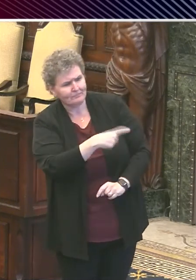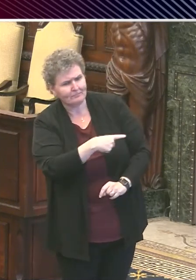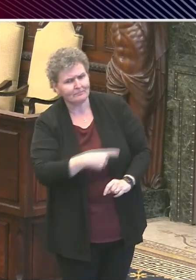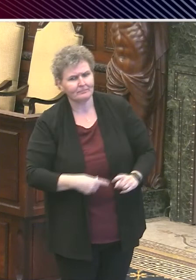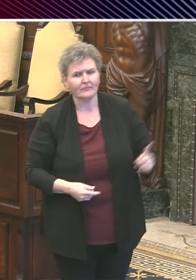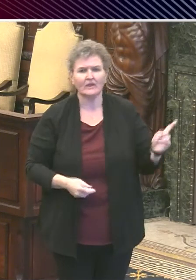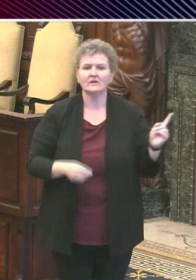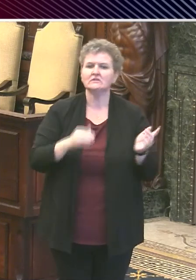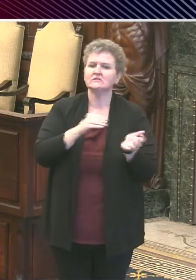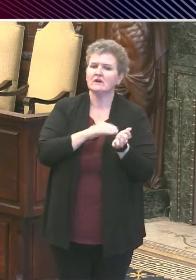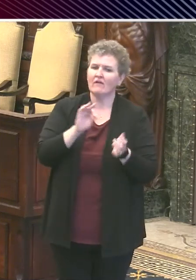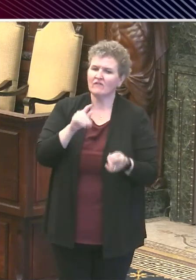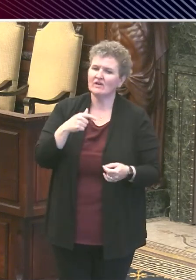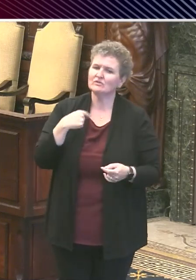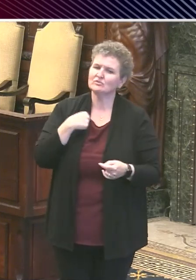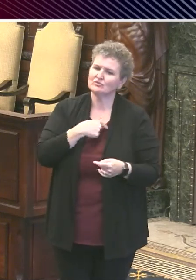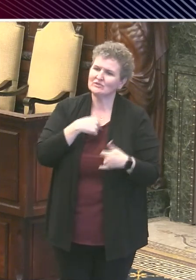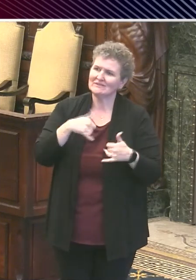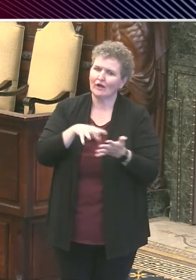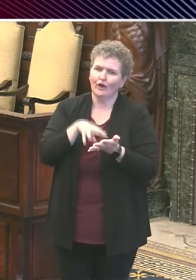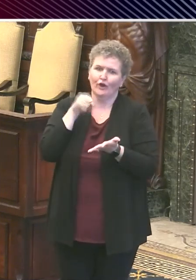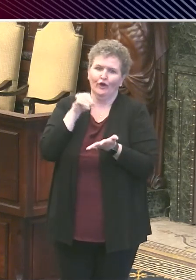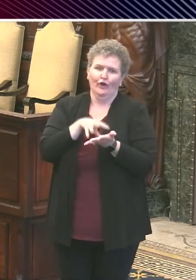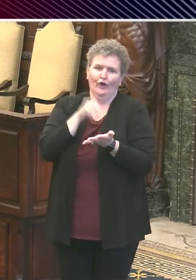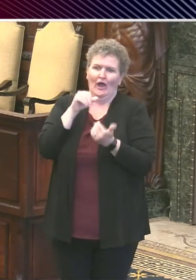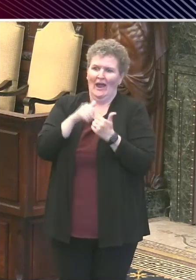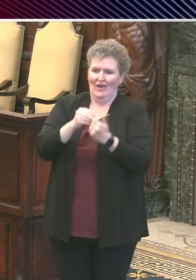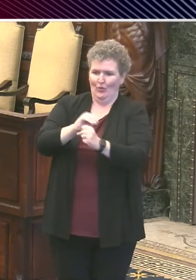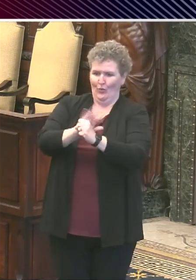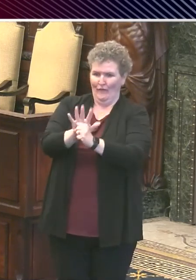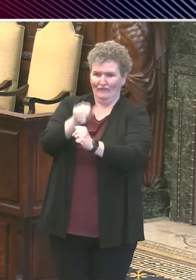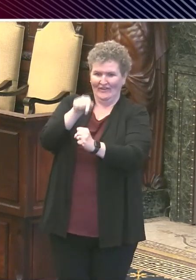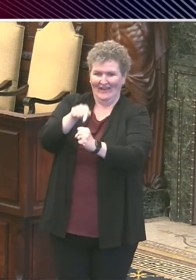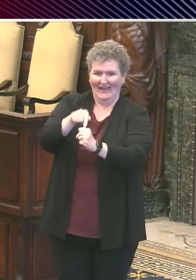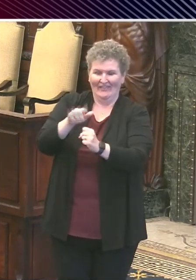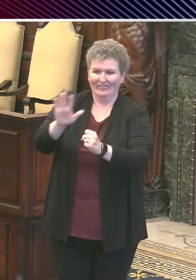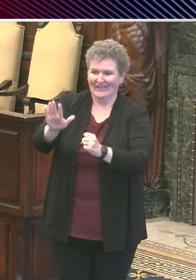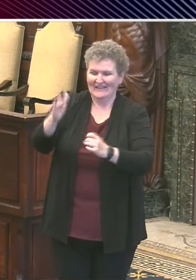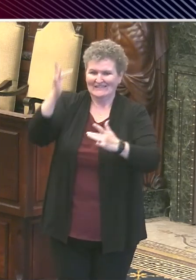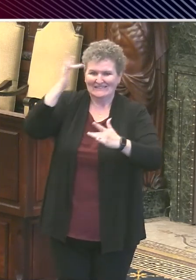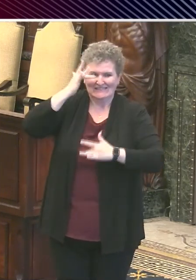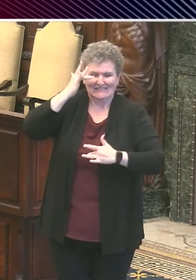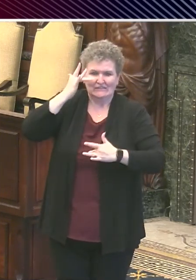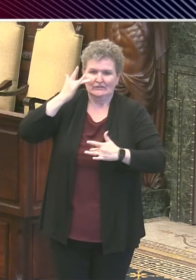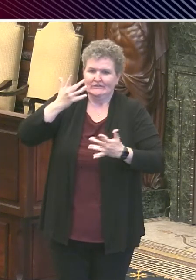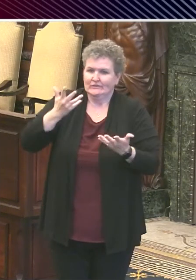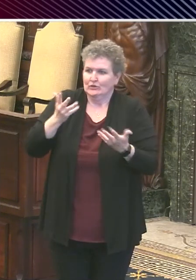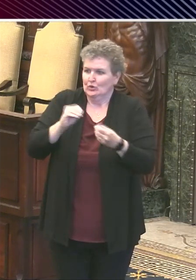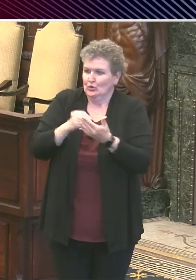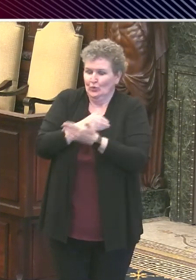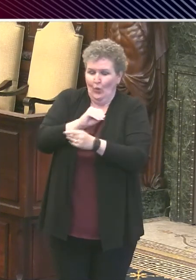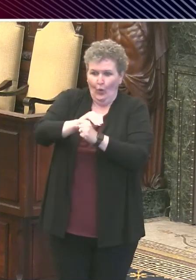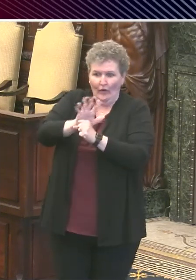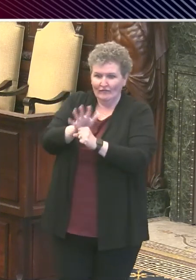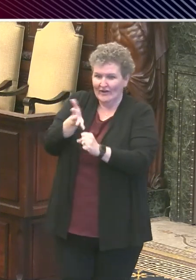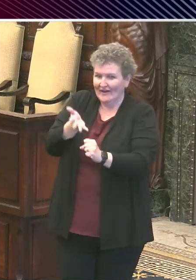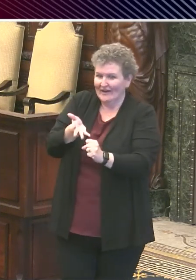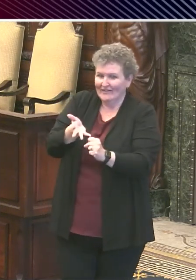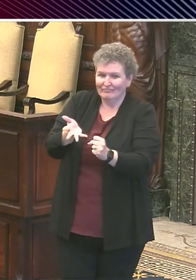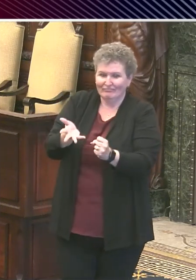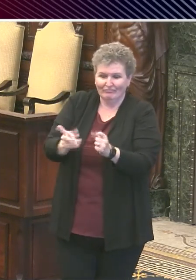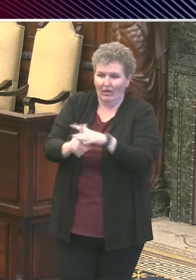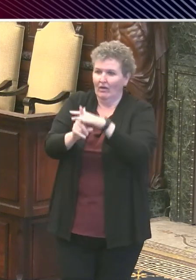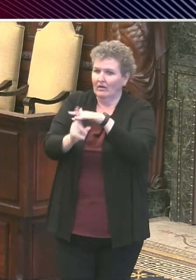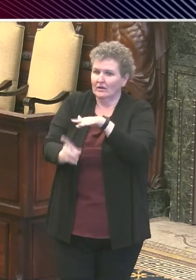we're still learning about the coronavirus illness. It's a new virus, and a lot of things we'll learn